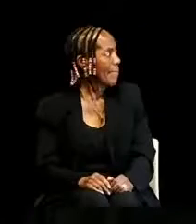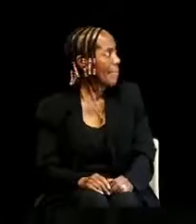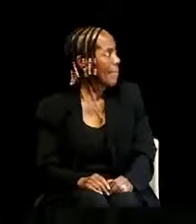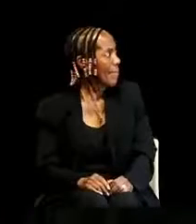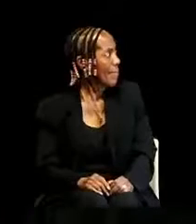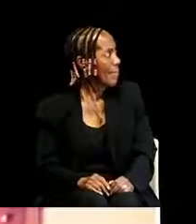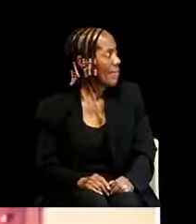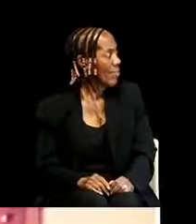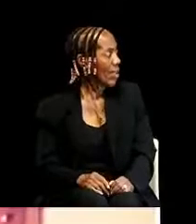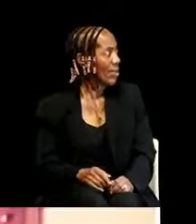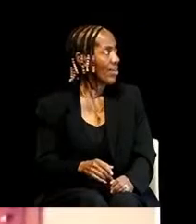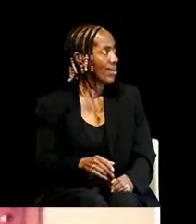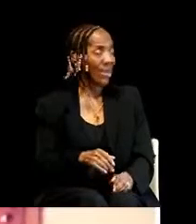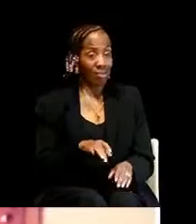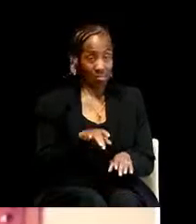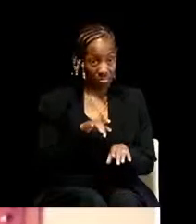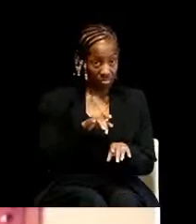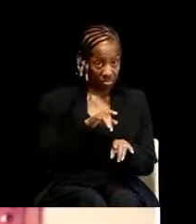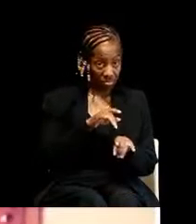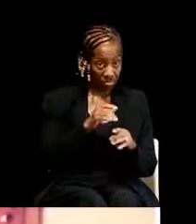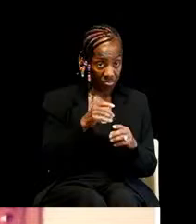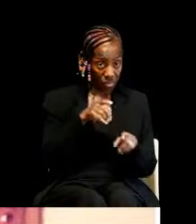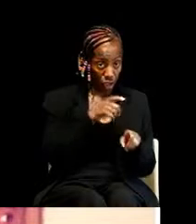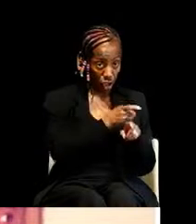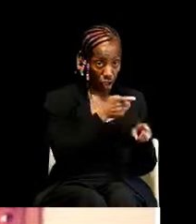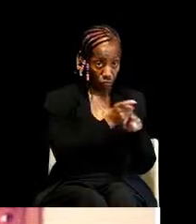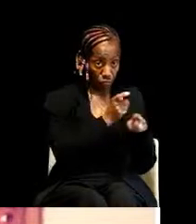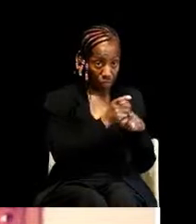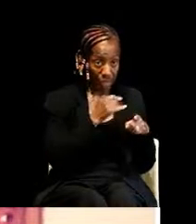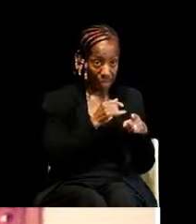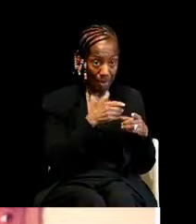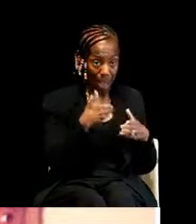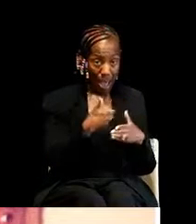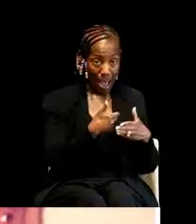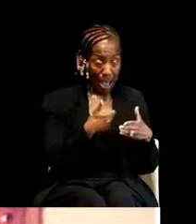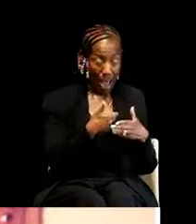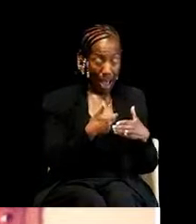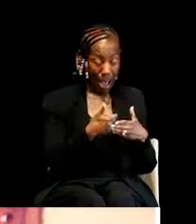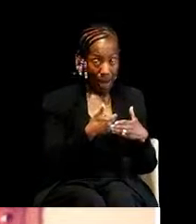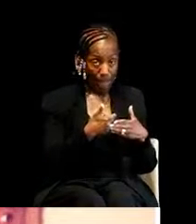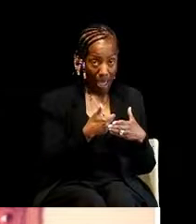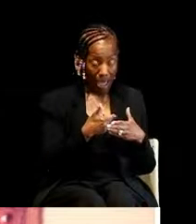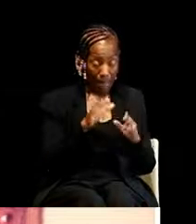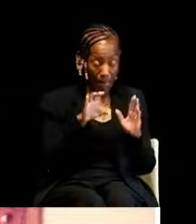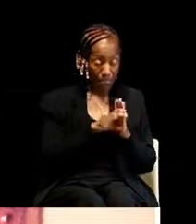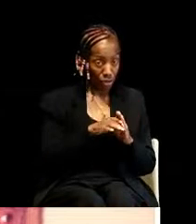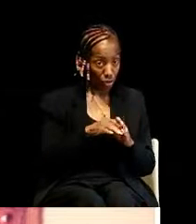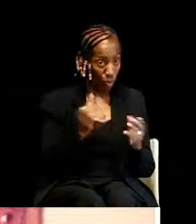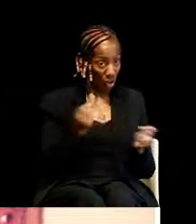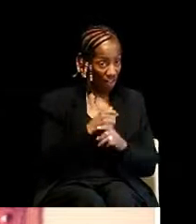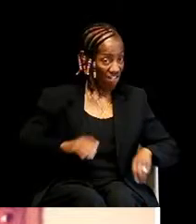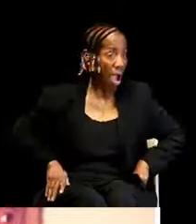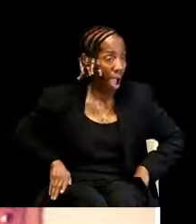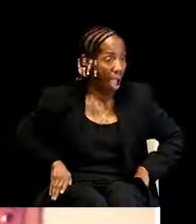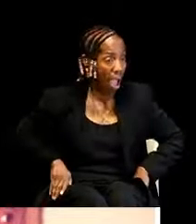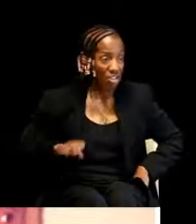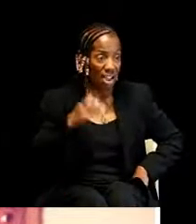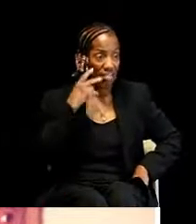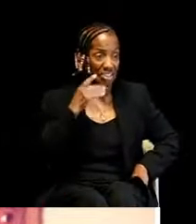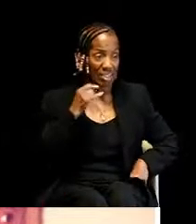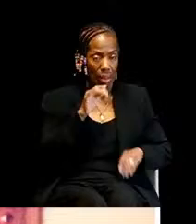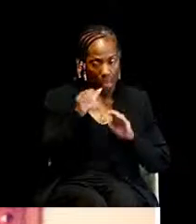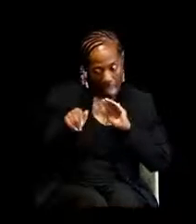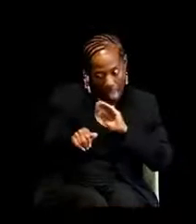Y'all make fun of my baby picture, we gonna fight now. I'm sharing some vulnerability here, okay? All right, these ain't never seen